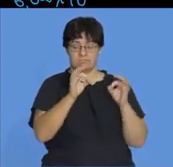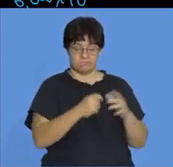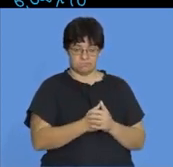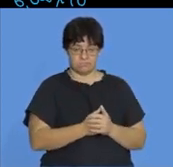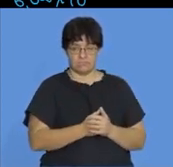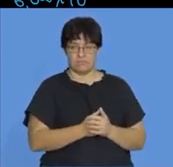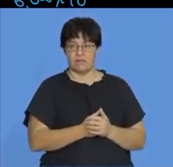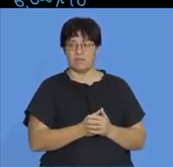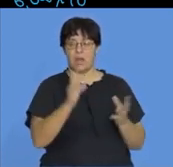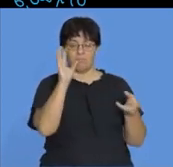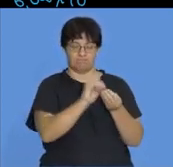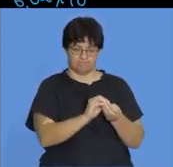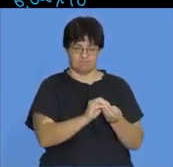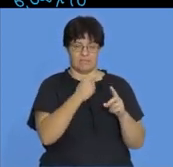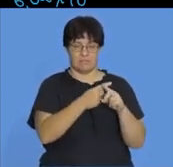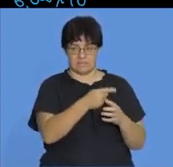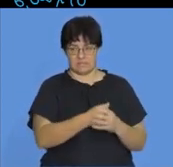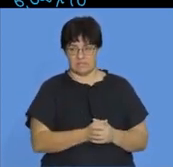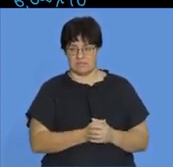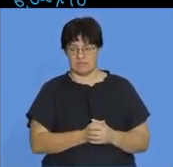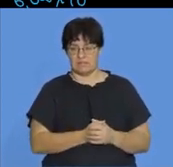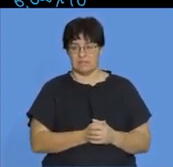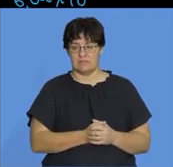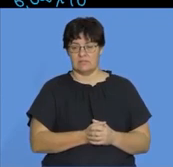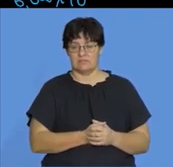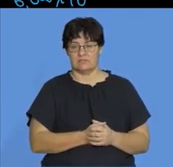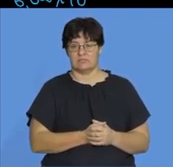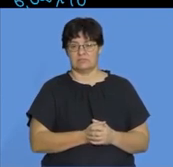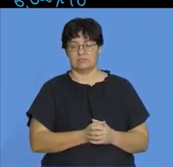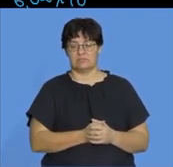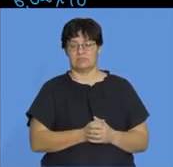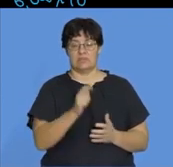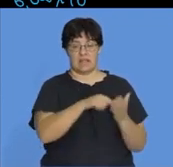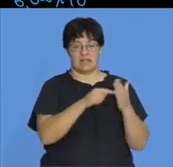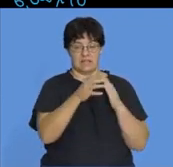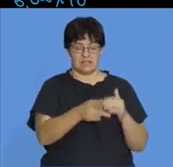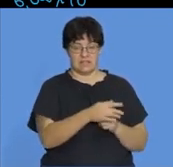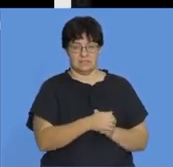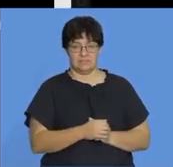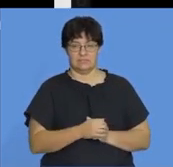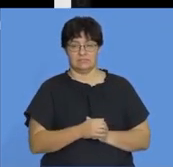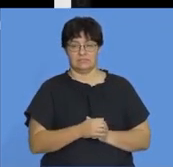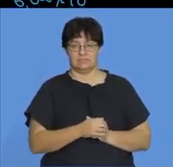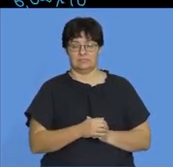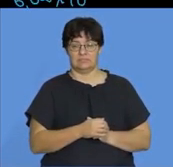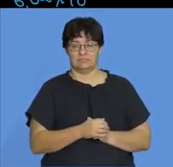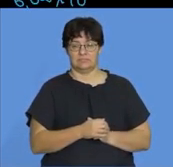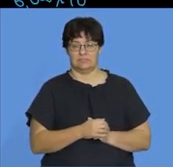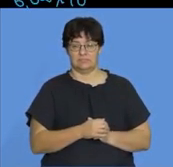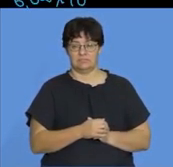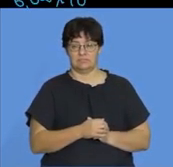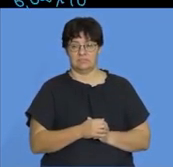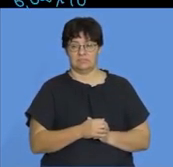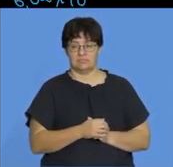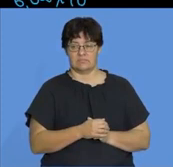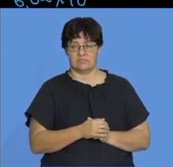the number of particles is actually a product of that, okay? So if that's the case, we'll go to our calculator,